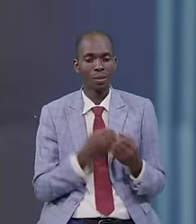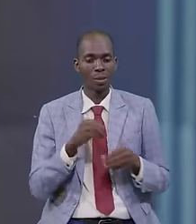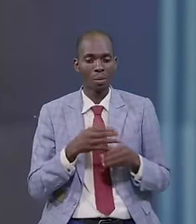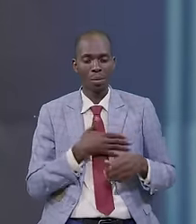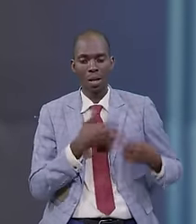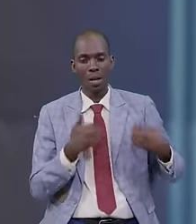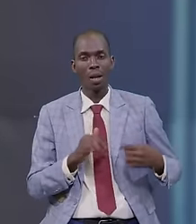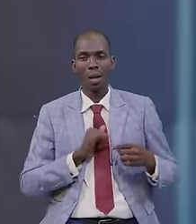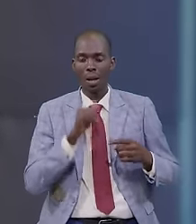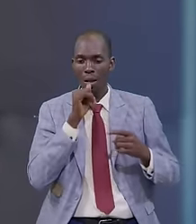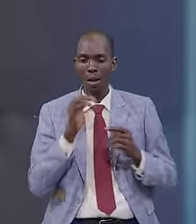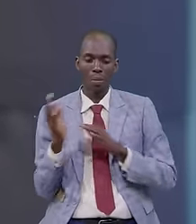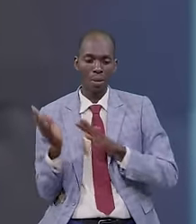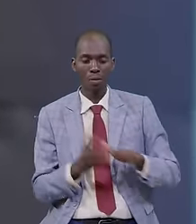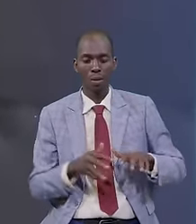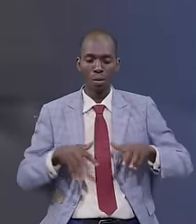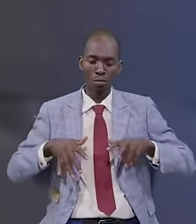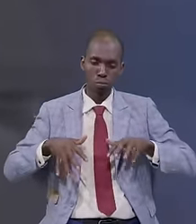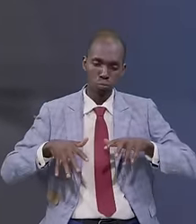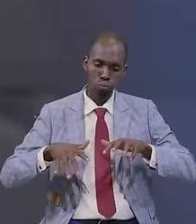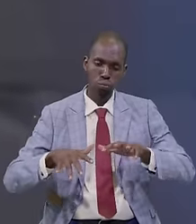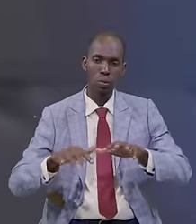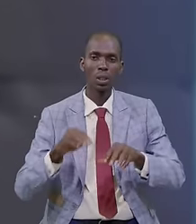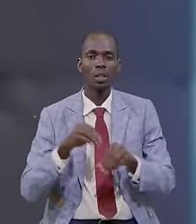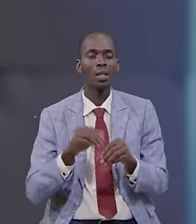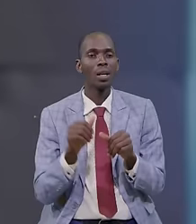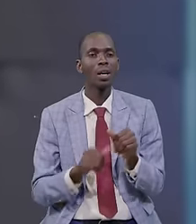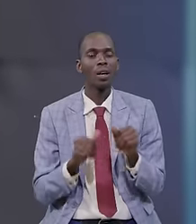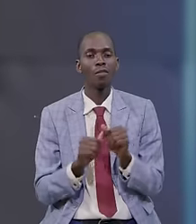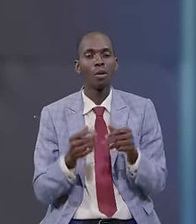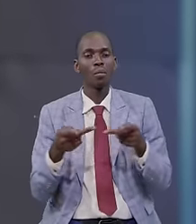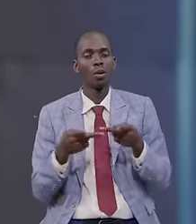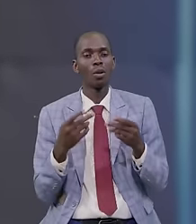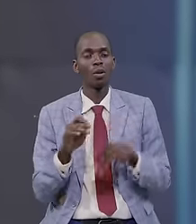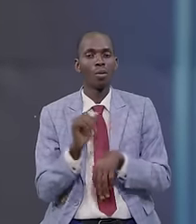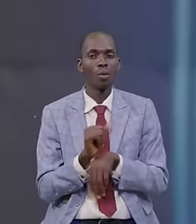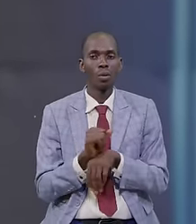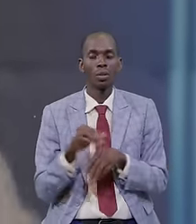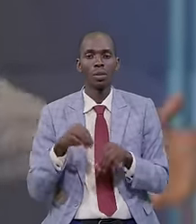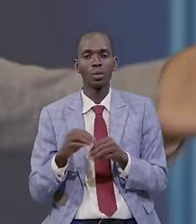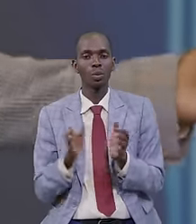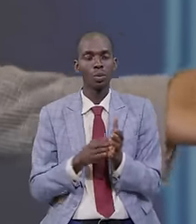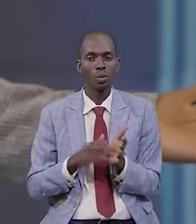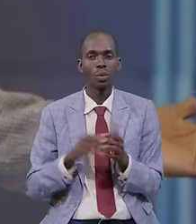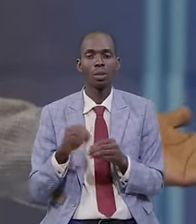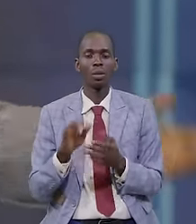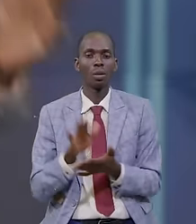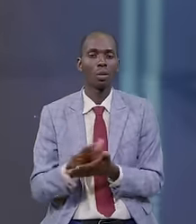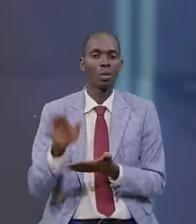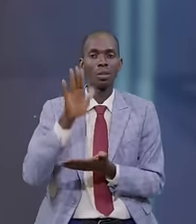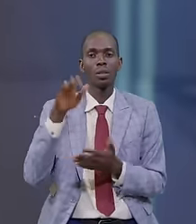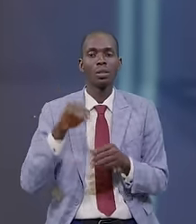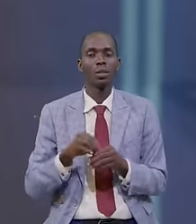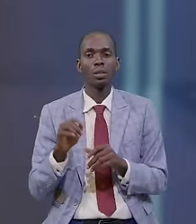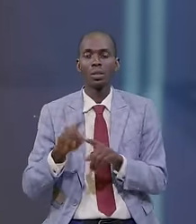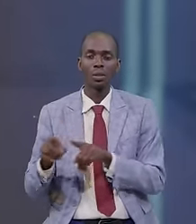behind in every office, in every school, in every college, in every department. I'm